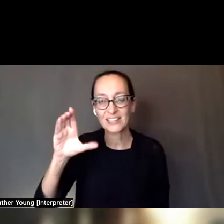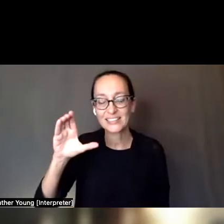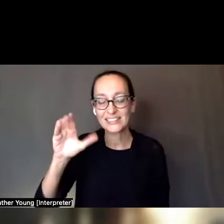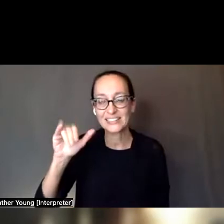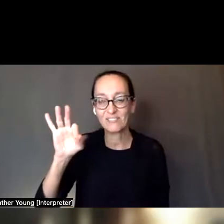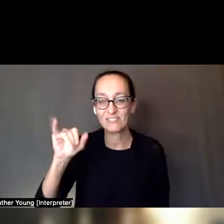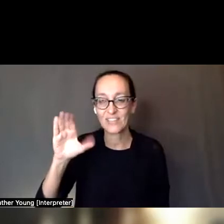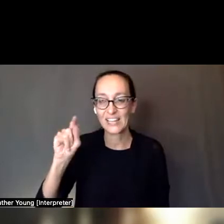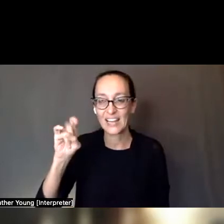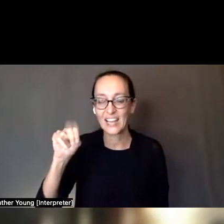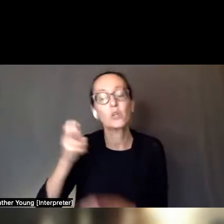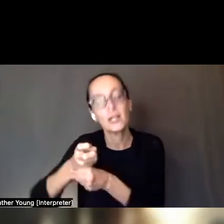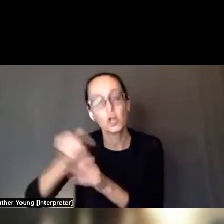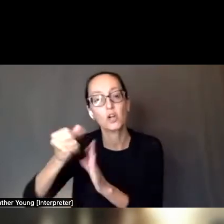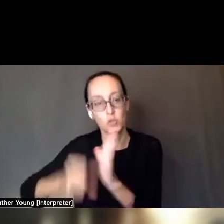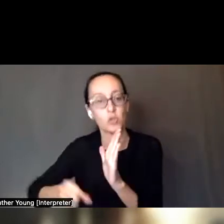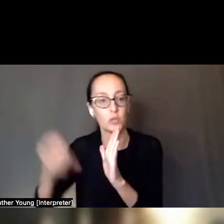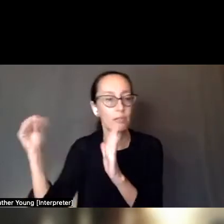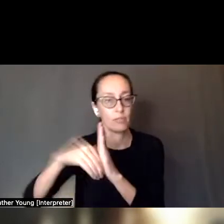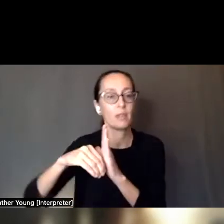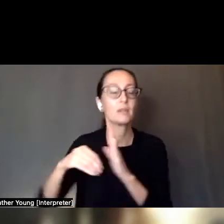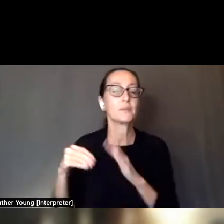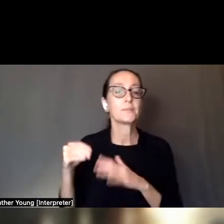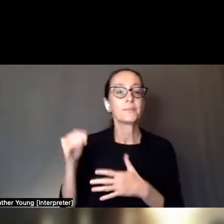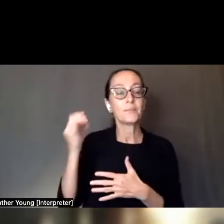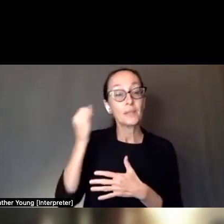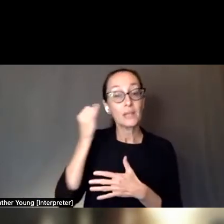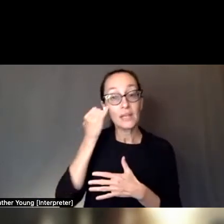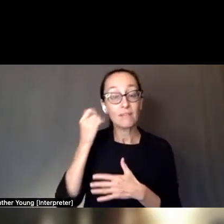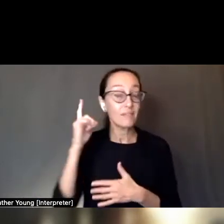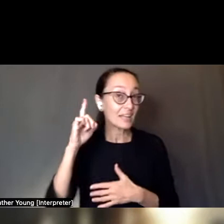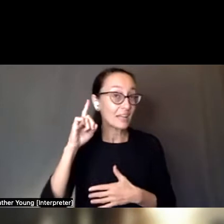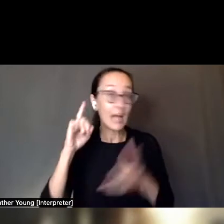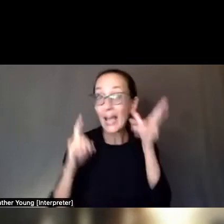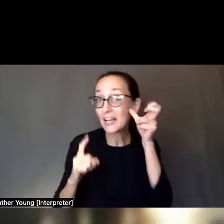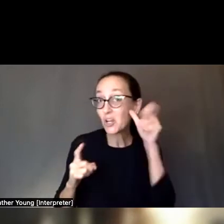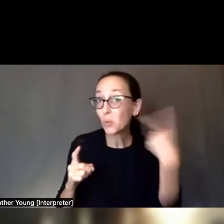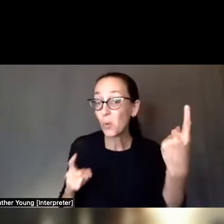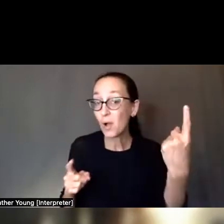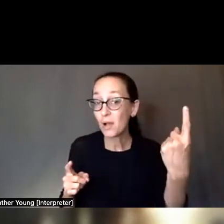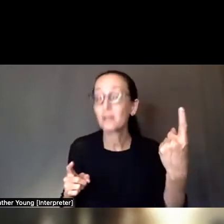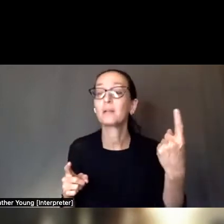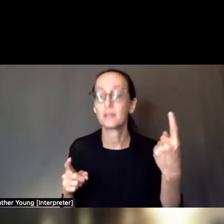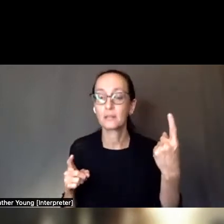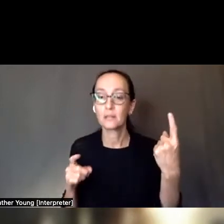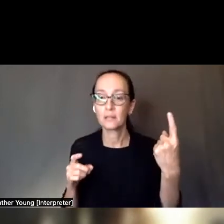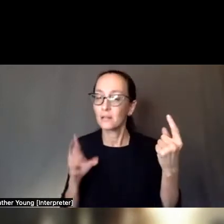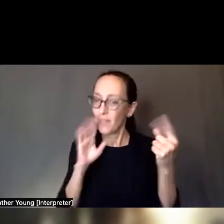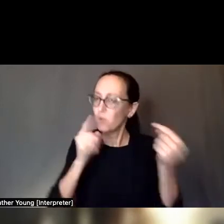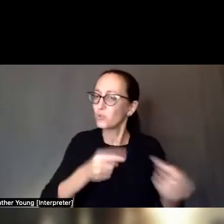child. If the child has hearing only on one side, they do have difficulty